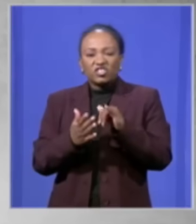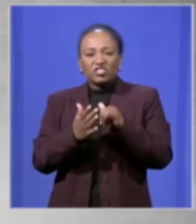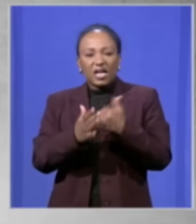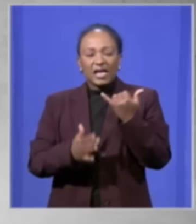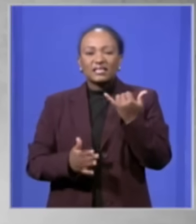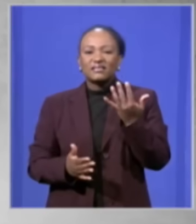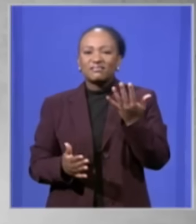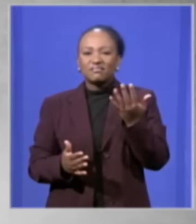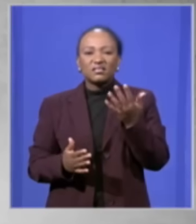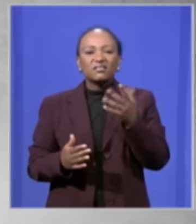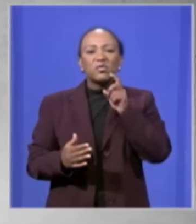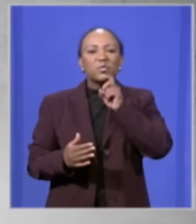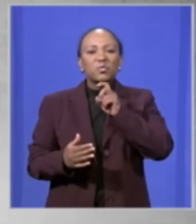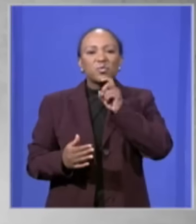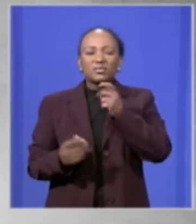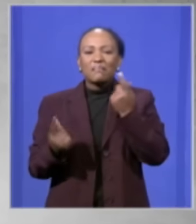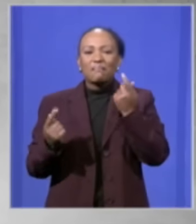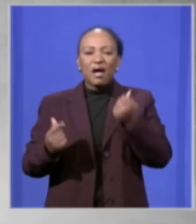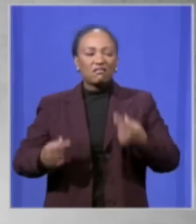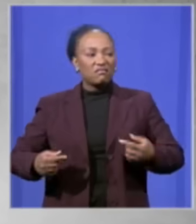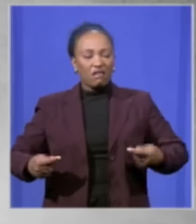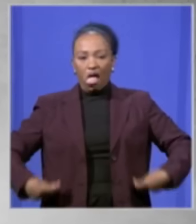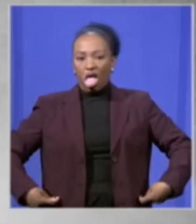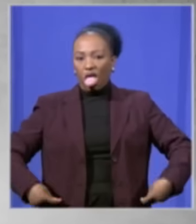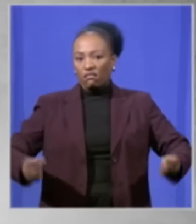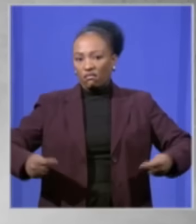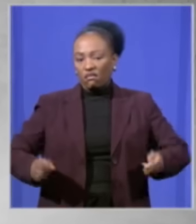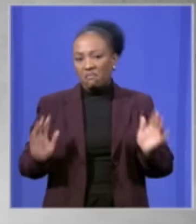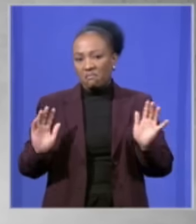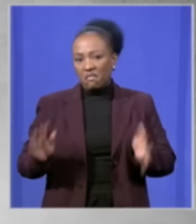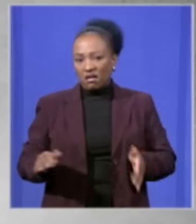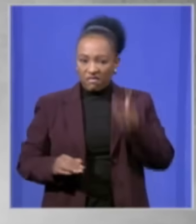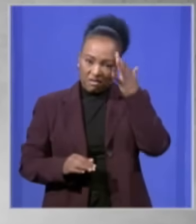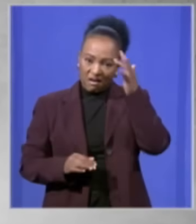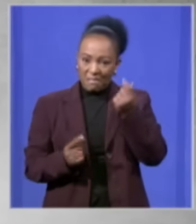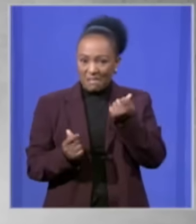le tšhomišo bošaedi ya mašeleng a mmušo